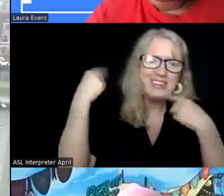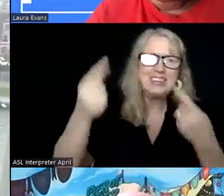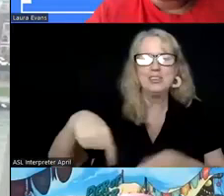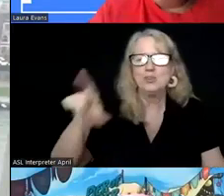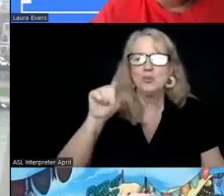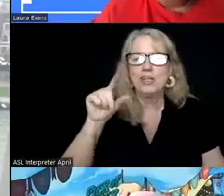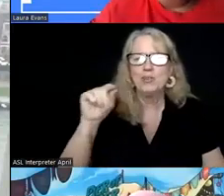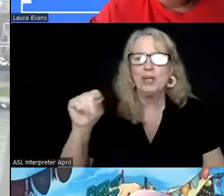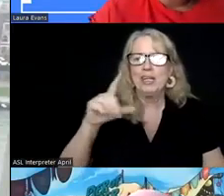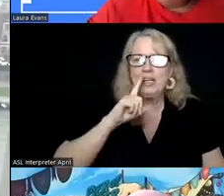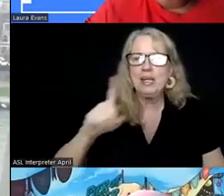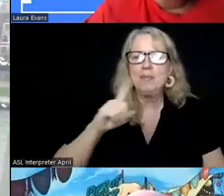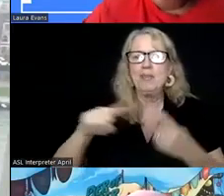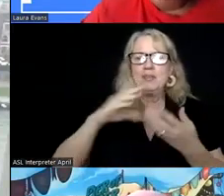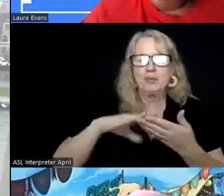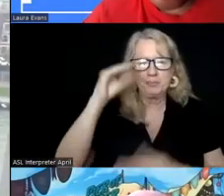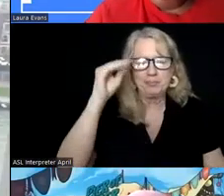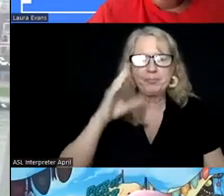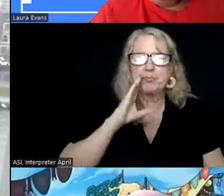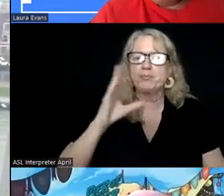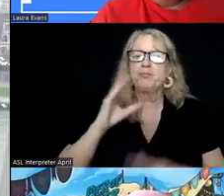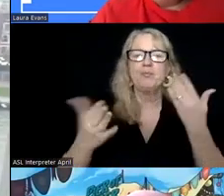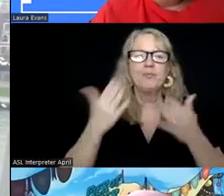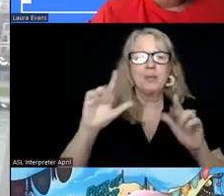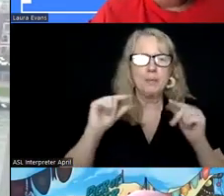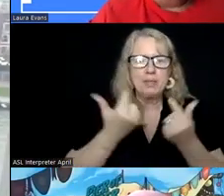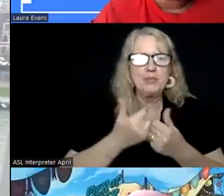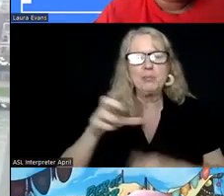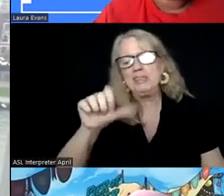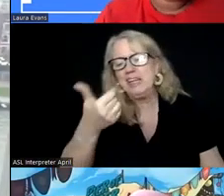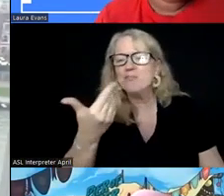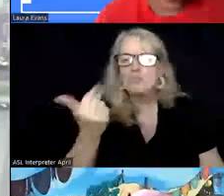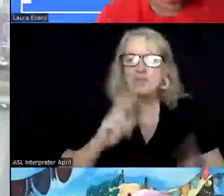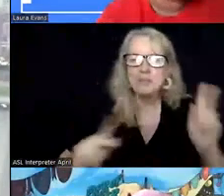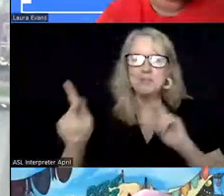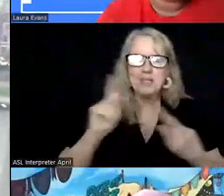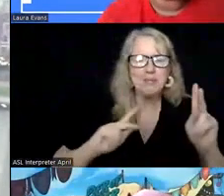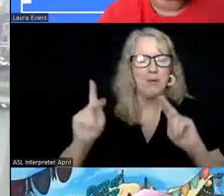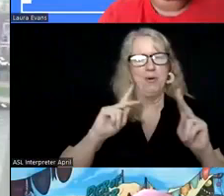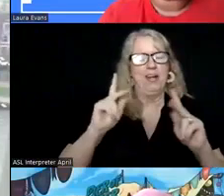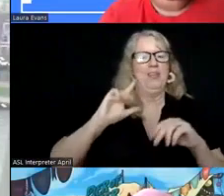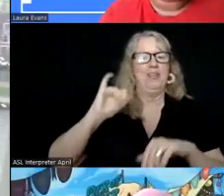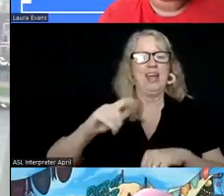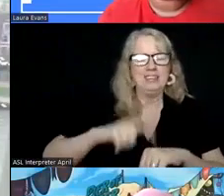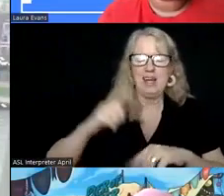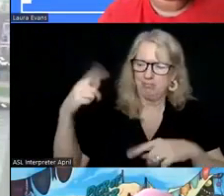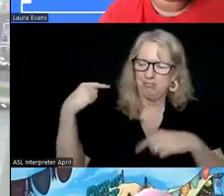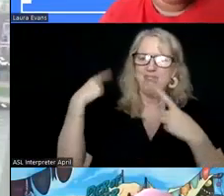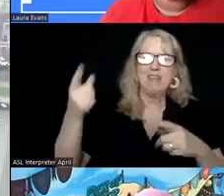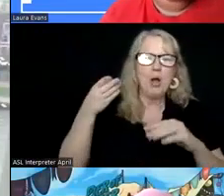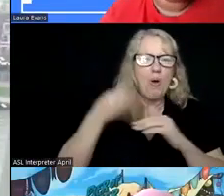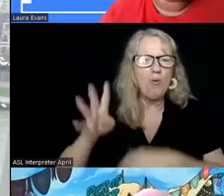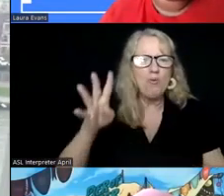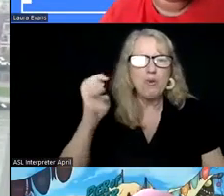when this learning community was maybe a group of 10, 15 people. Since that time, we've had over 400, maybe even